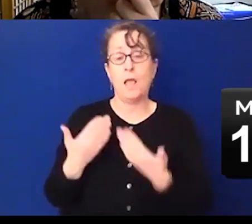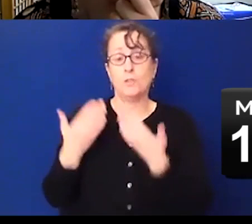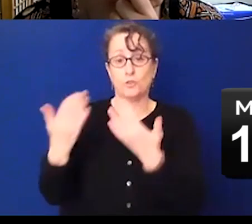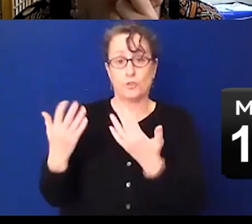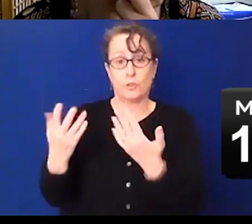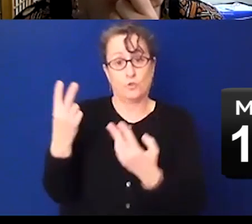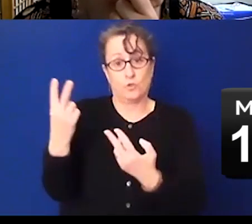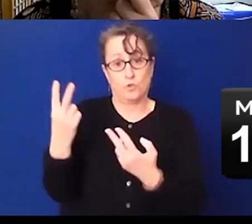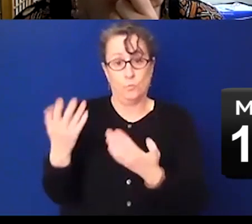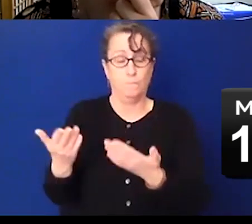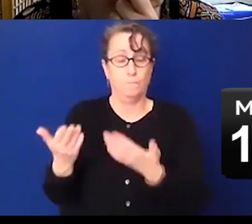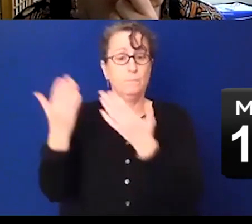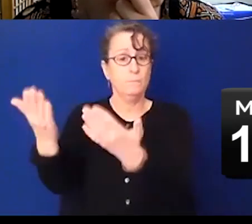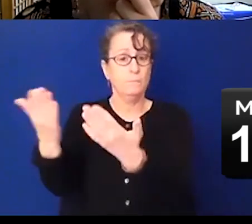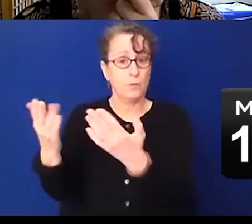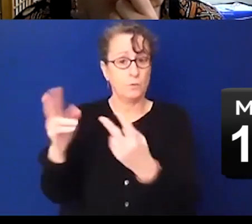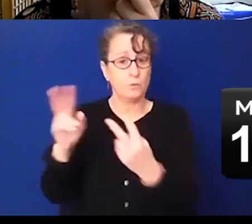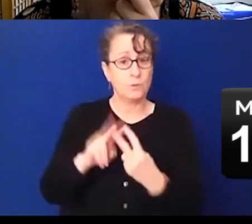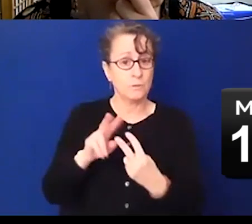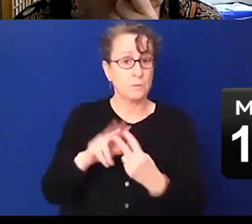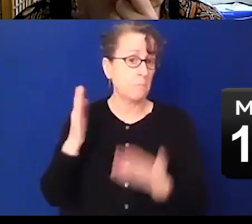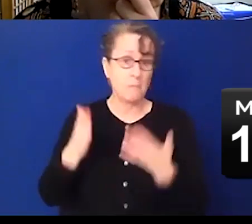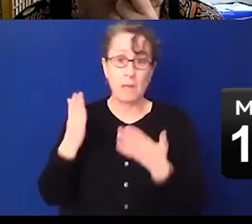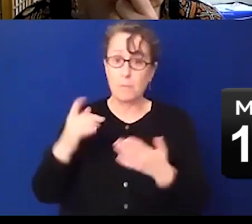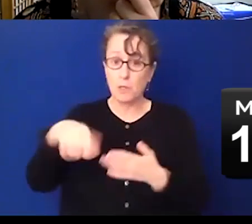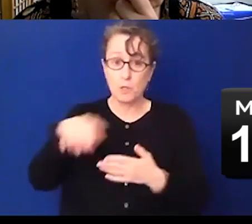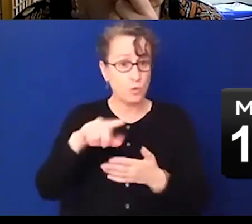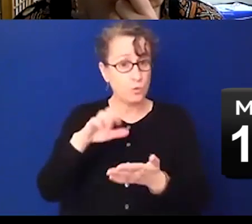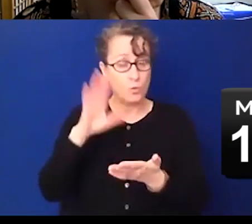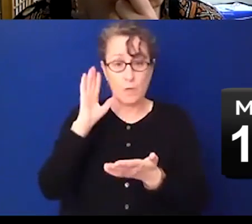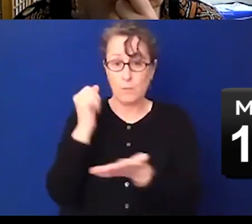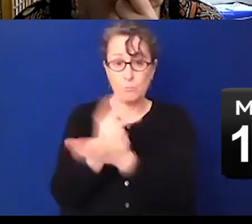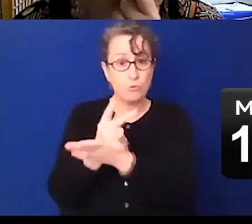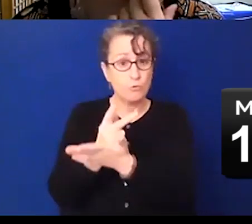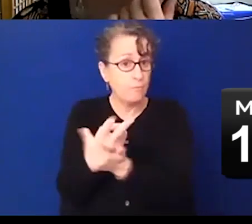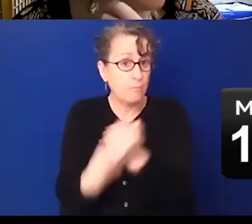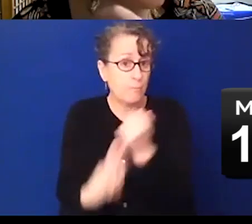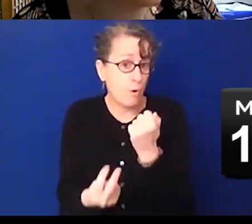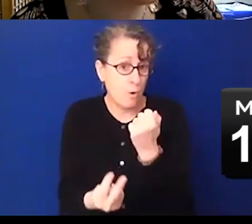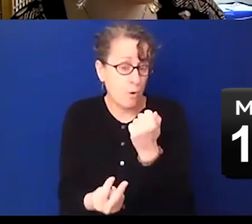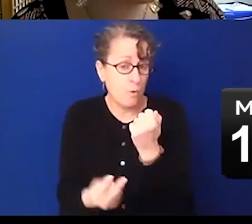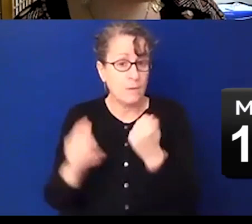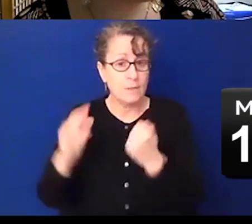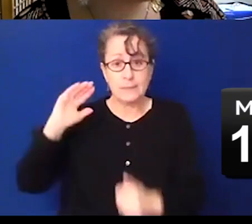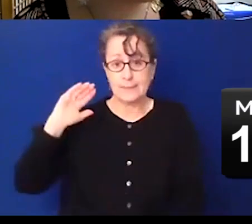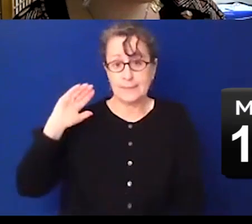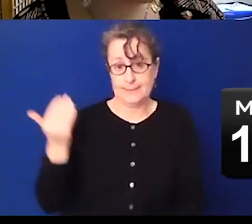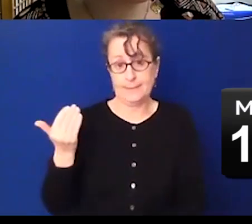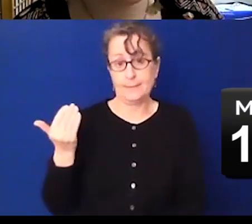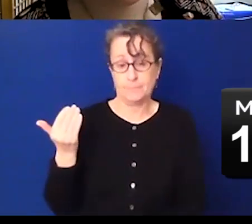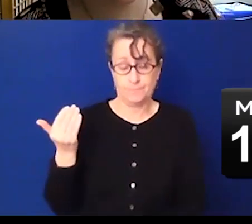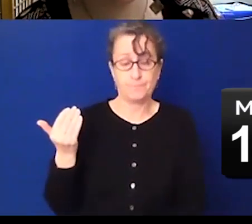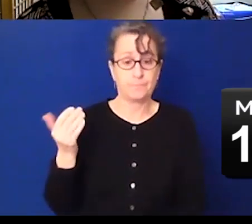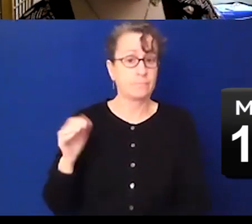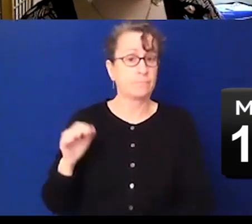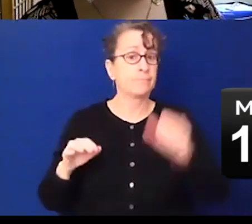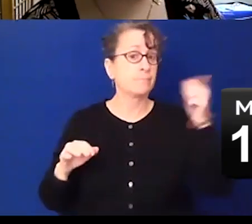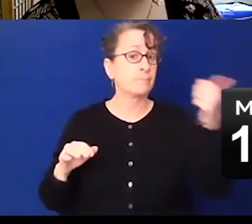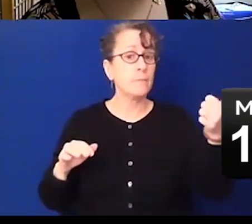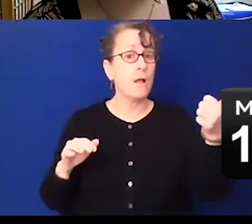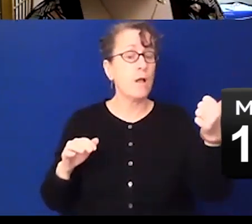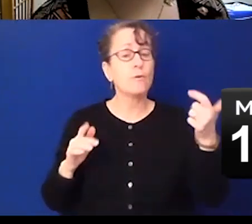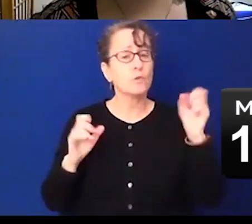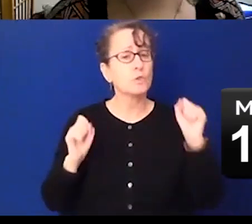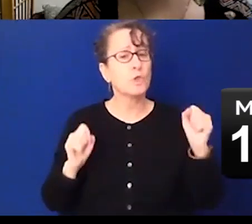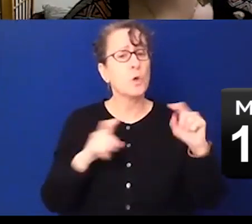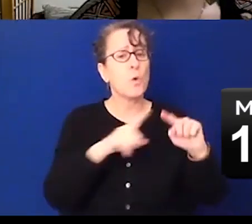It sounds like you might be inclined to approve both of those, at least a majority of you. And then other motions TBD. There, I